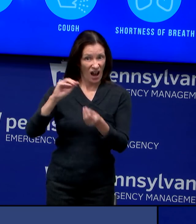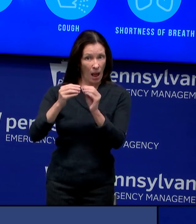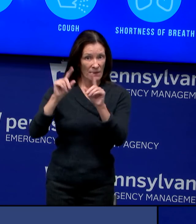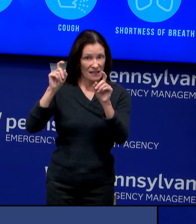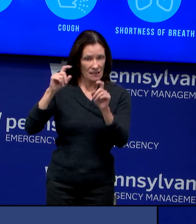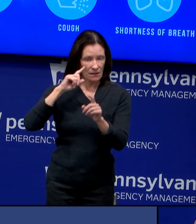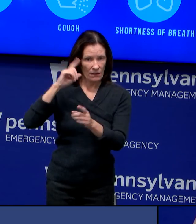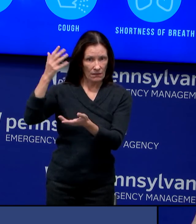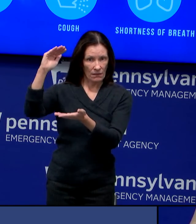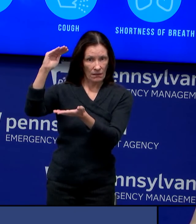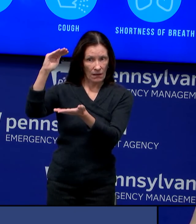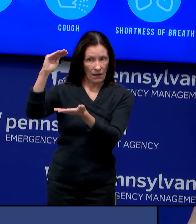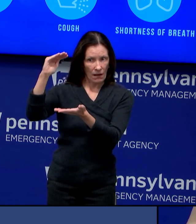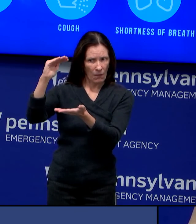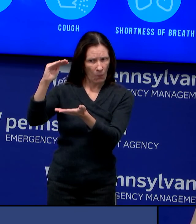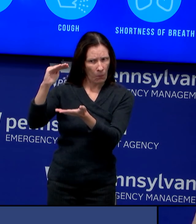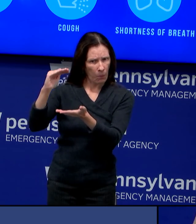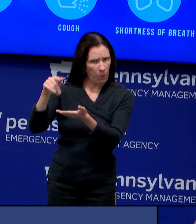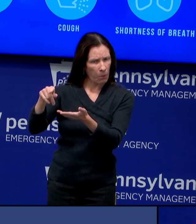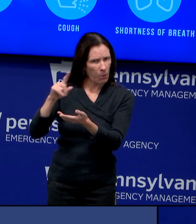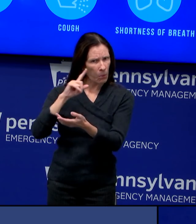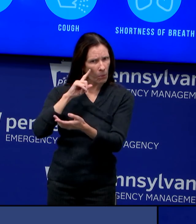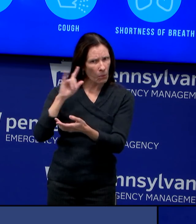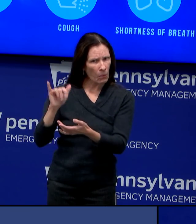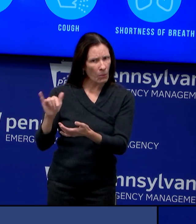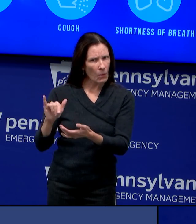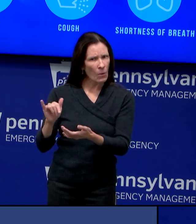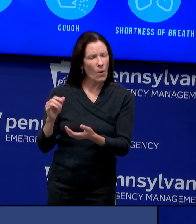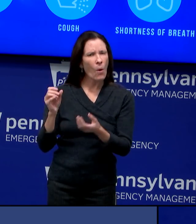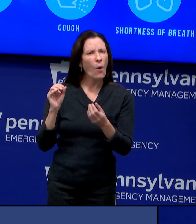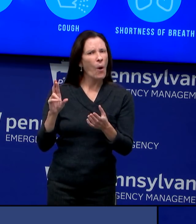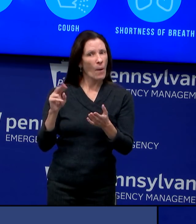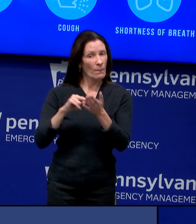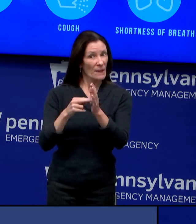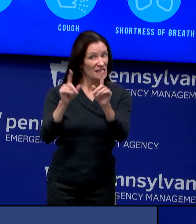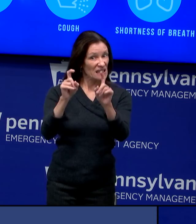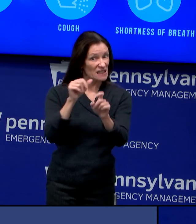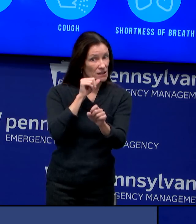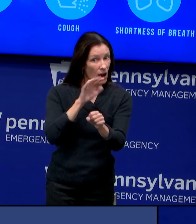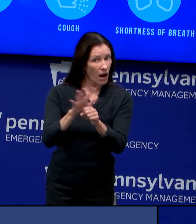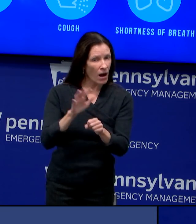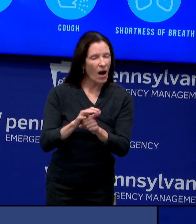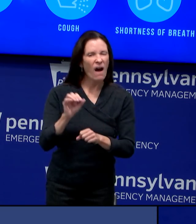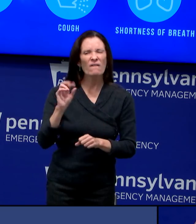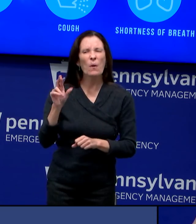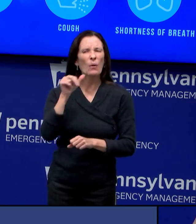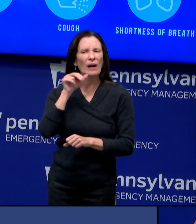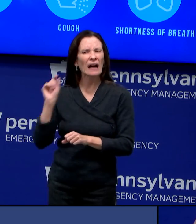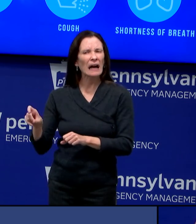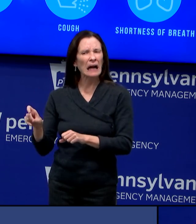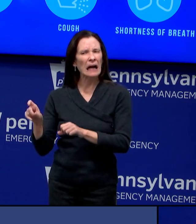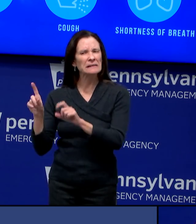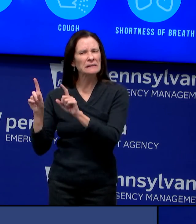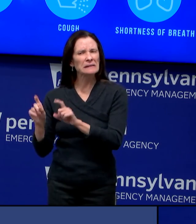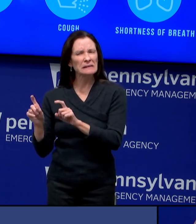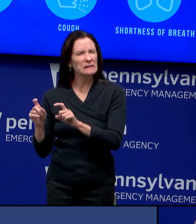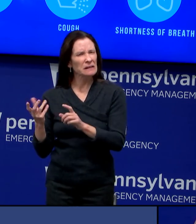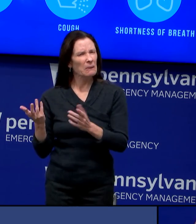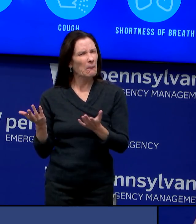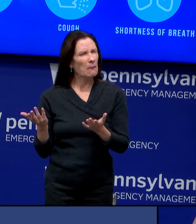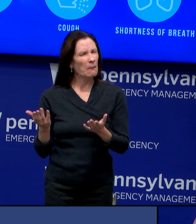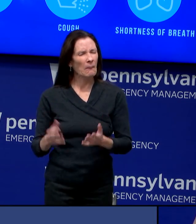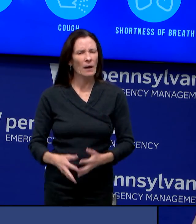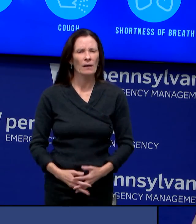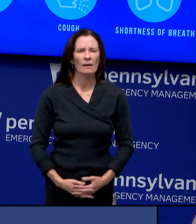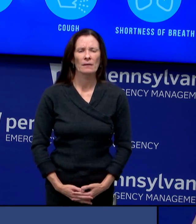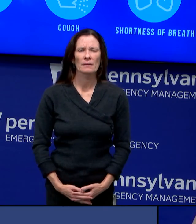know that it had fallen over the Easter holiday and over Passover and Easter. I'll have to look exactly